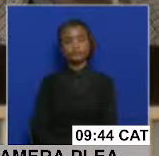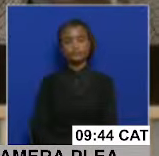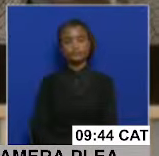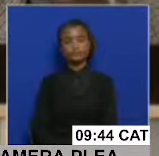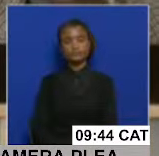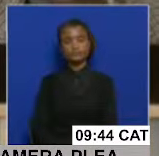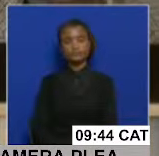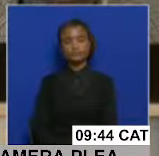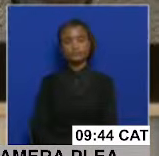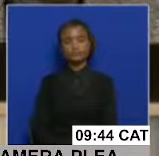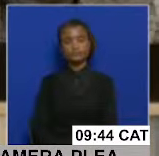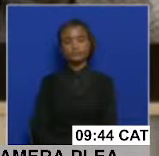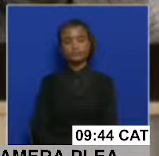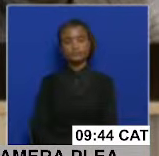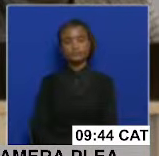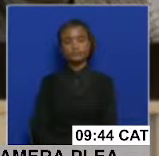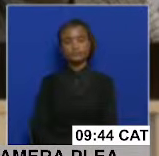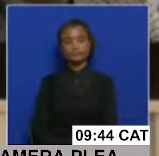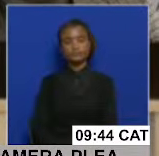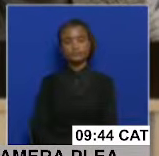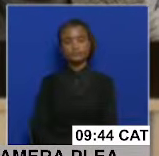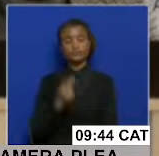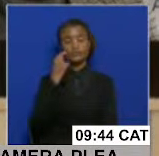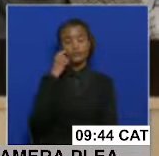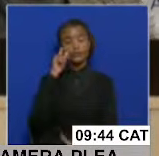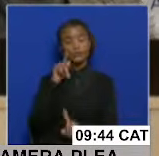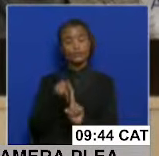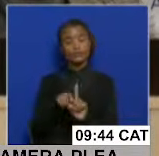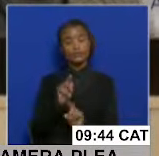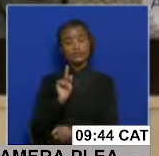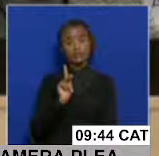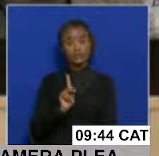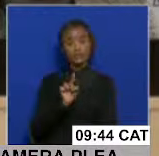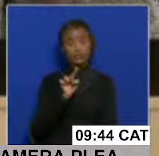Witness K, will you be swearing or affirming?